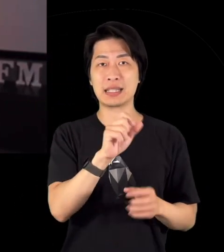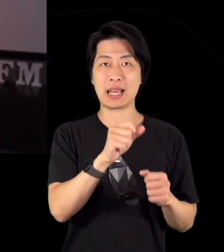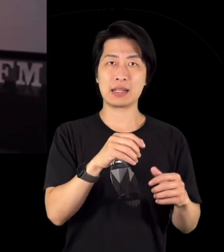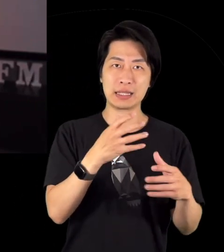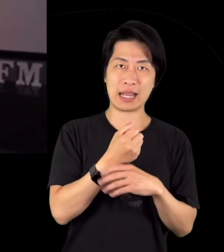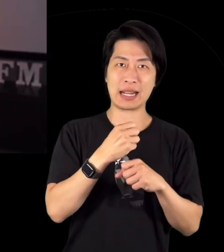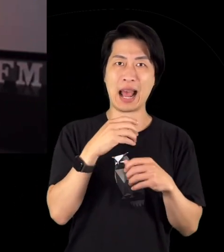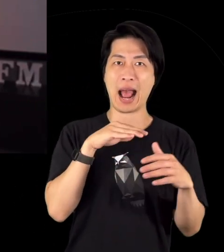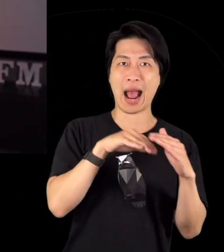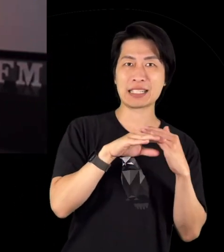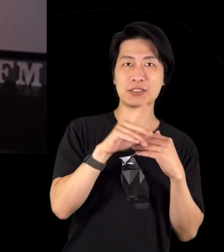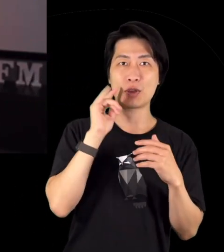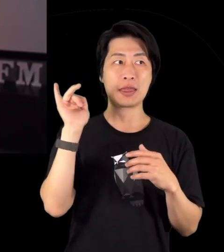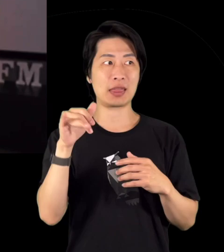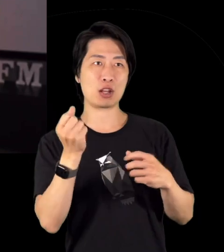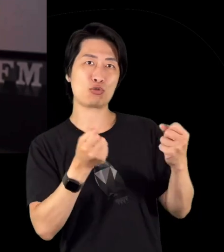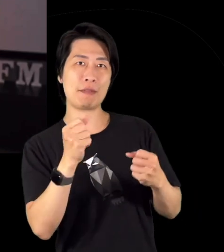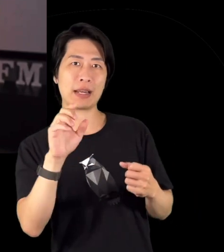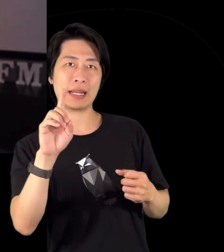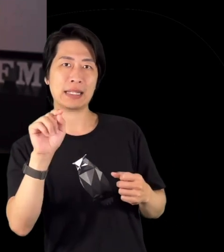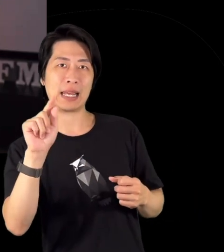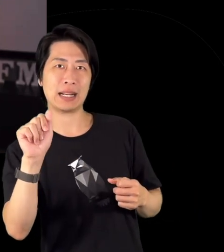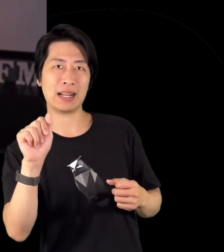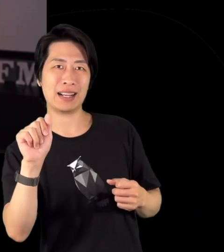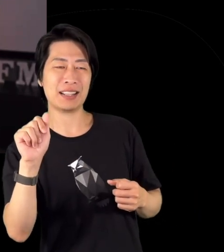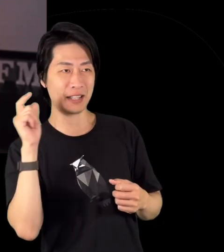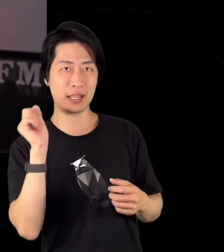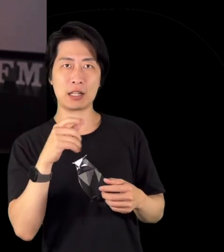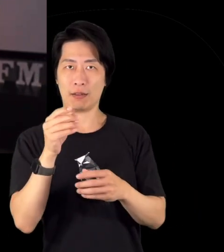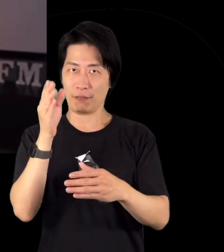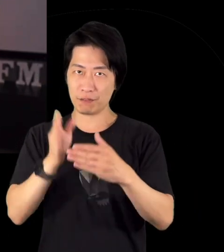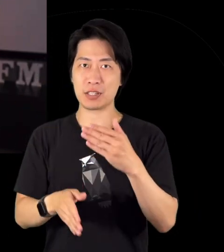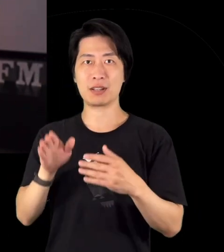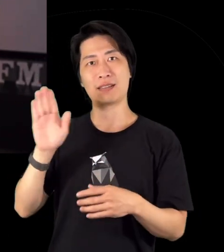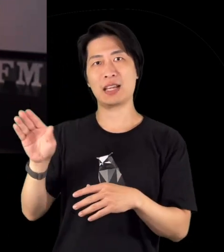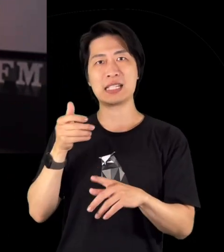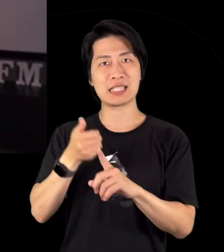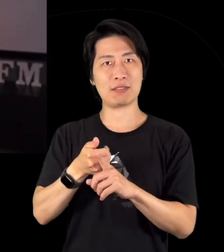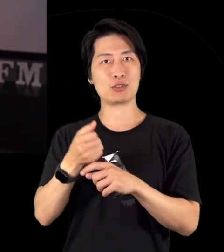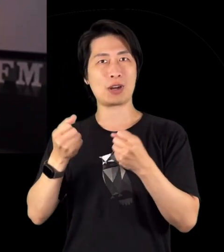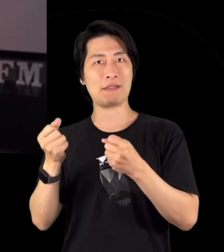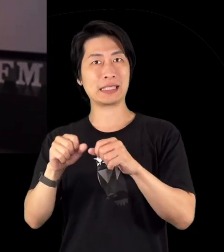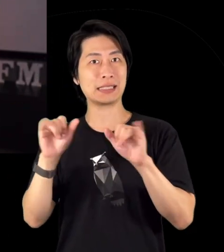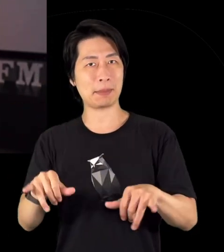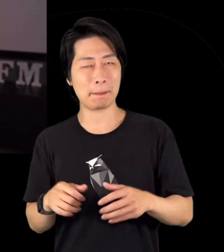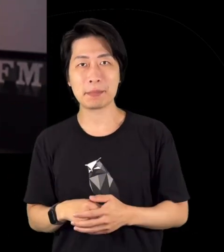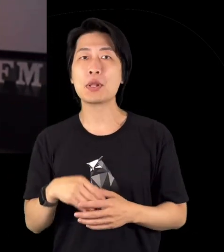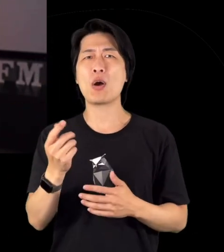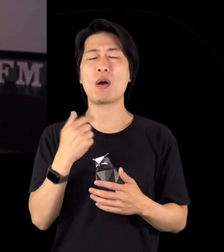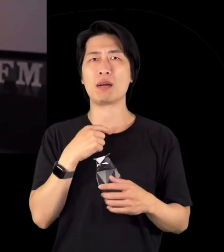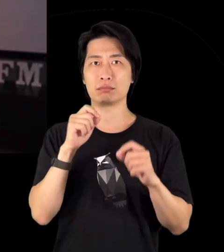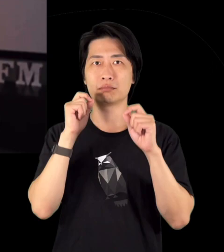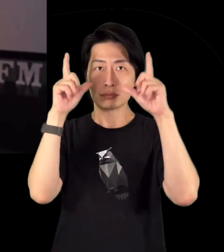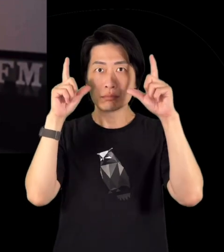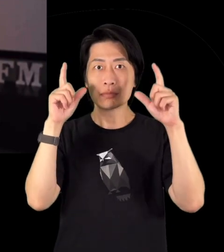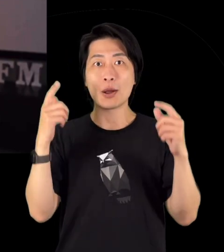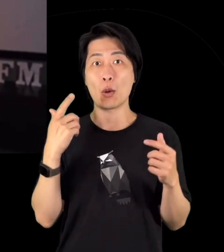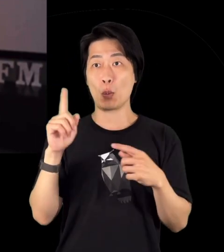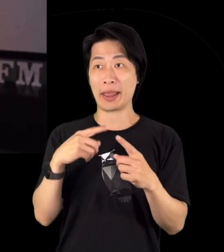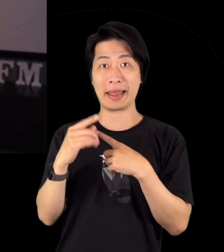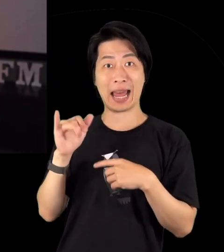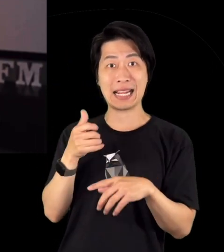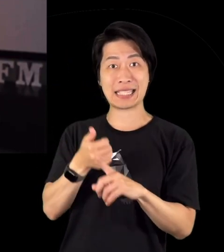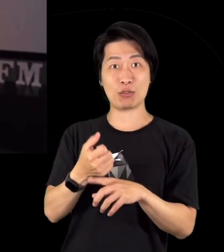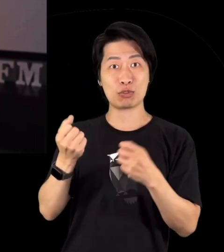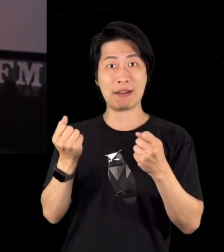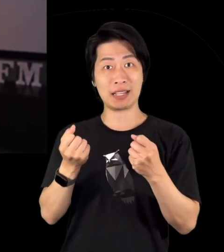access to that very precious driving data to complete their self-driving system. And one of the eye-opening things here is that once that self-driving system